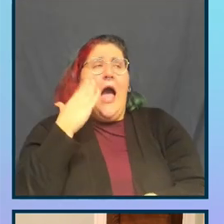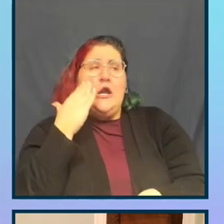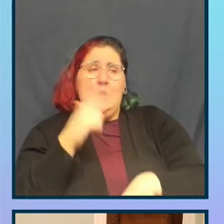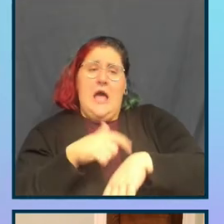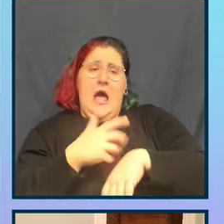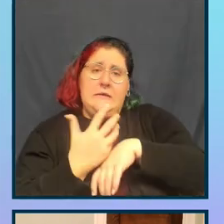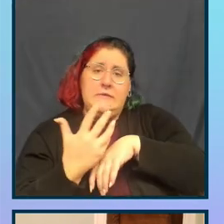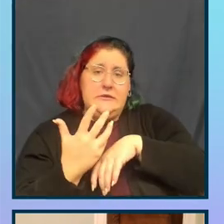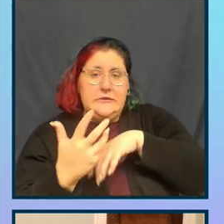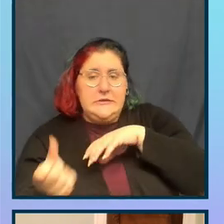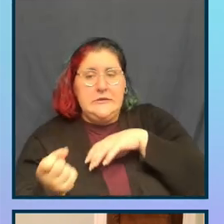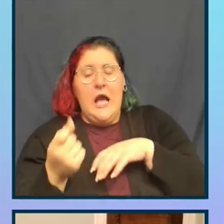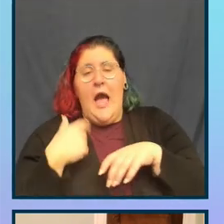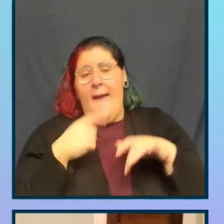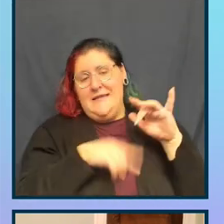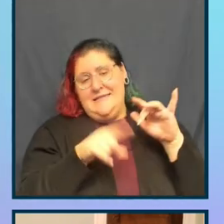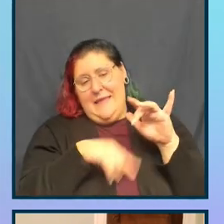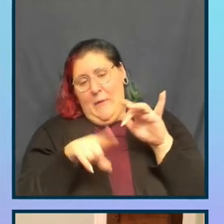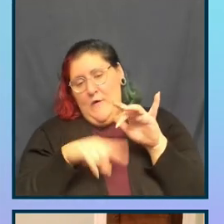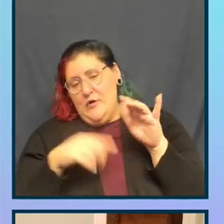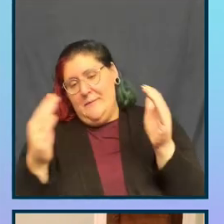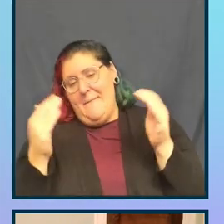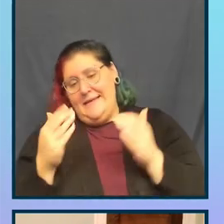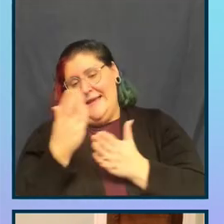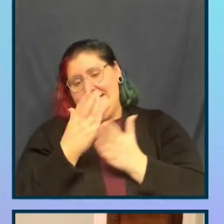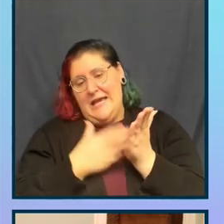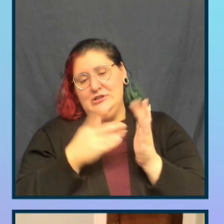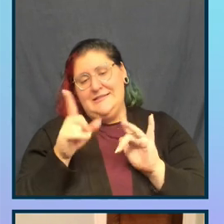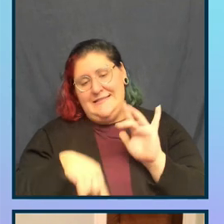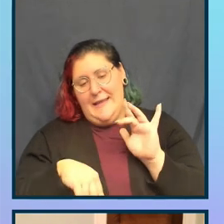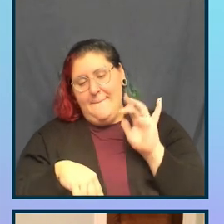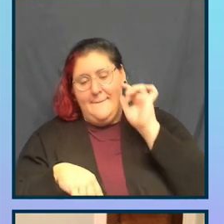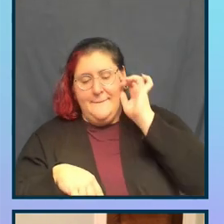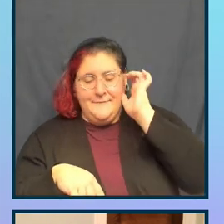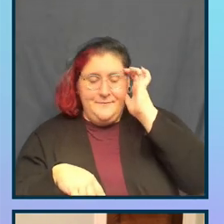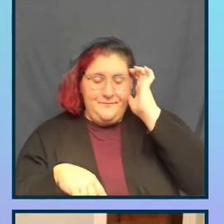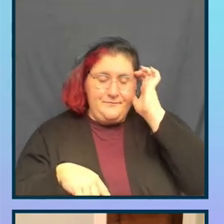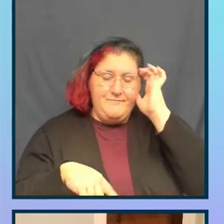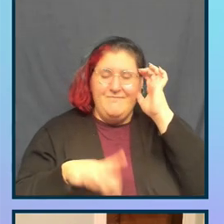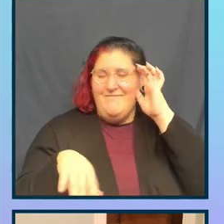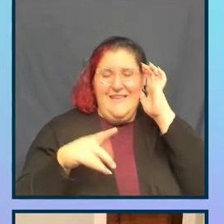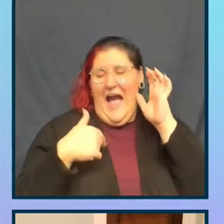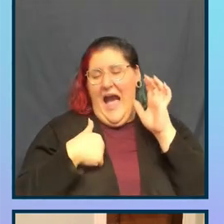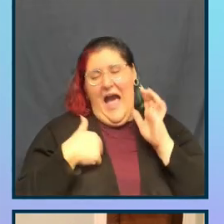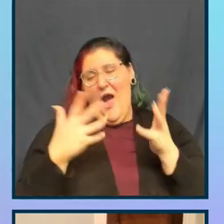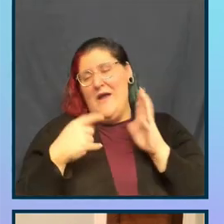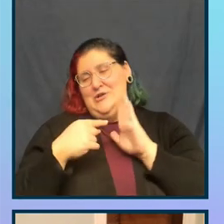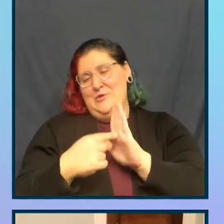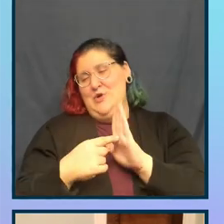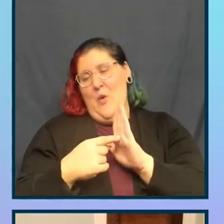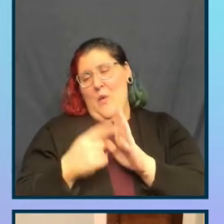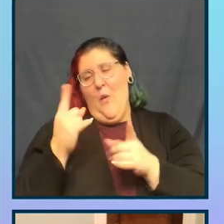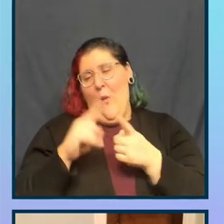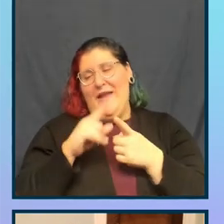time, so I'm going to skip over my next section and skip over where I just kind of give an example of when to not use ARIA. So we'll